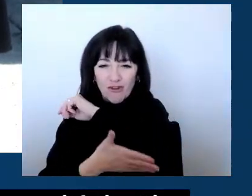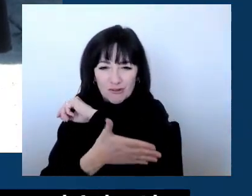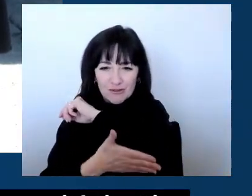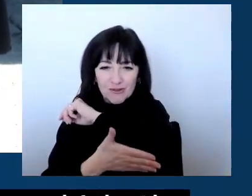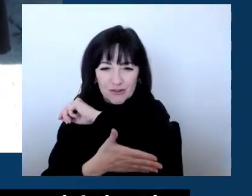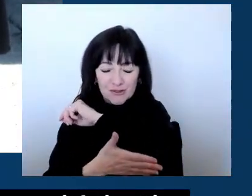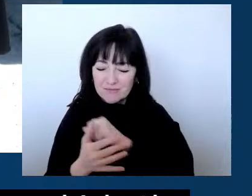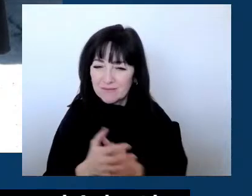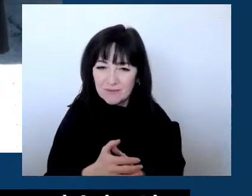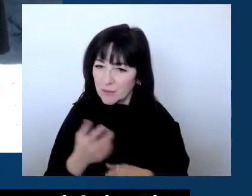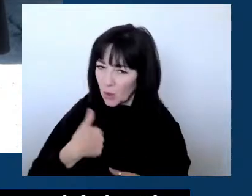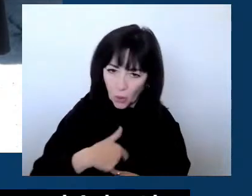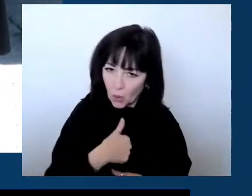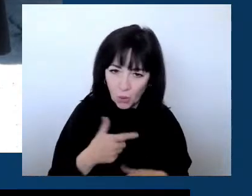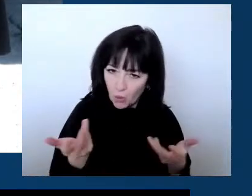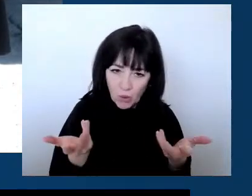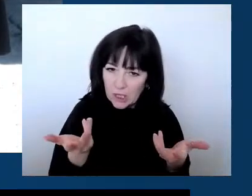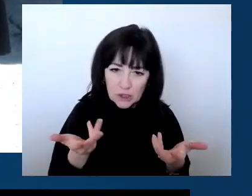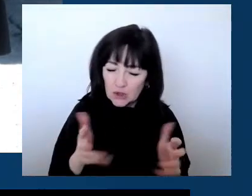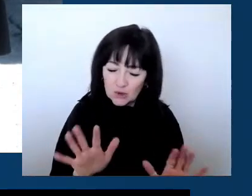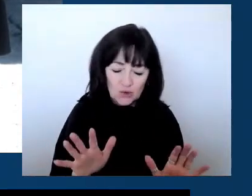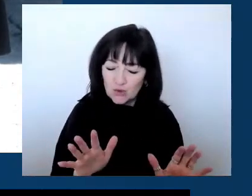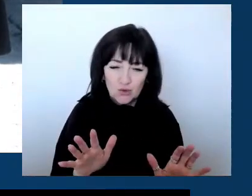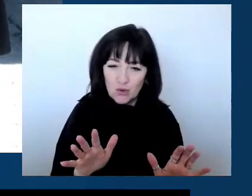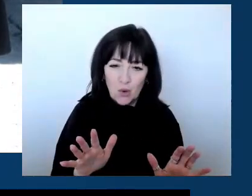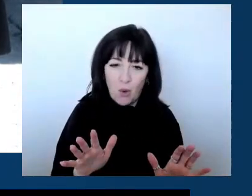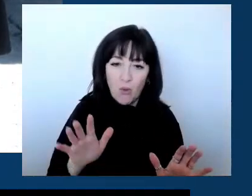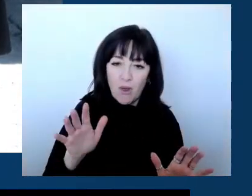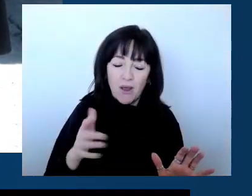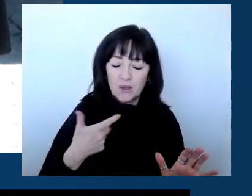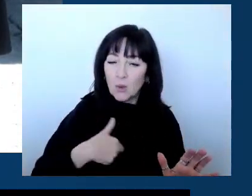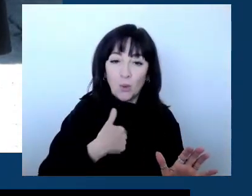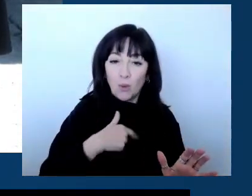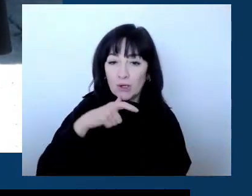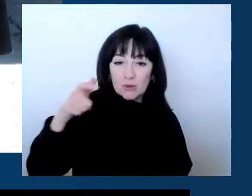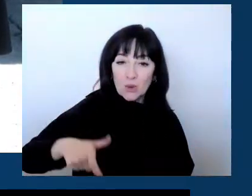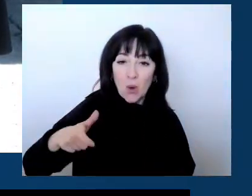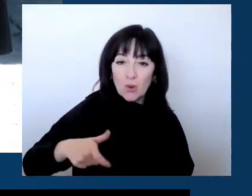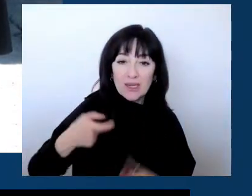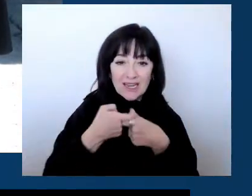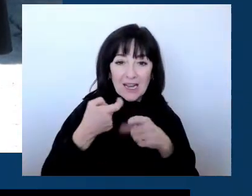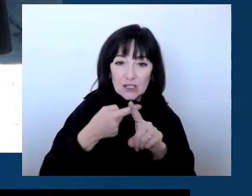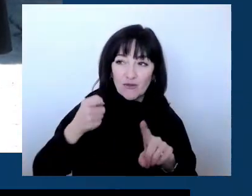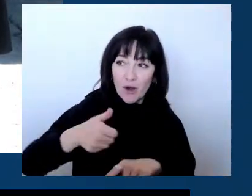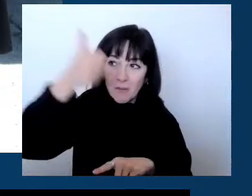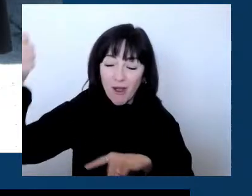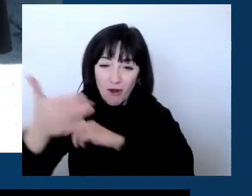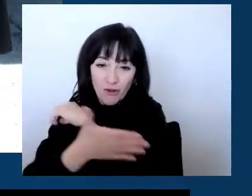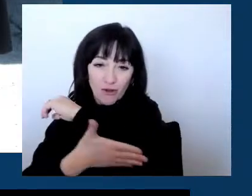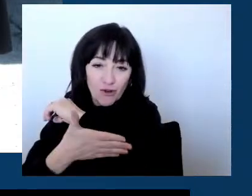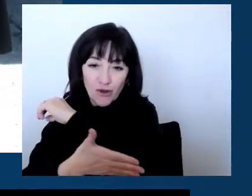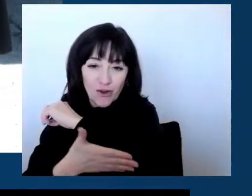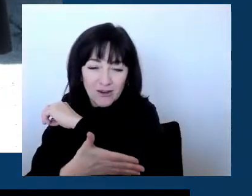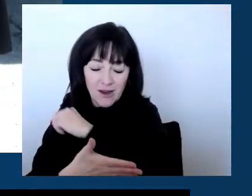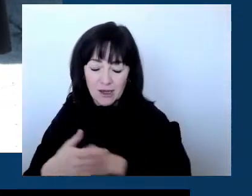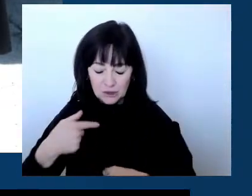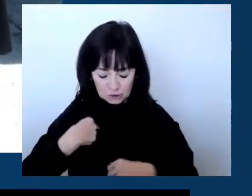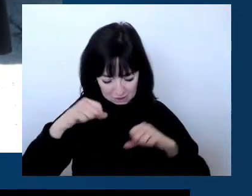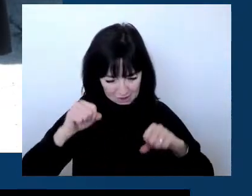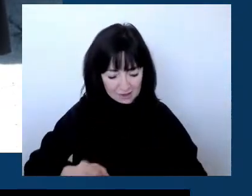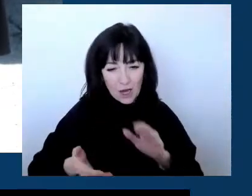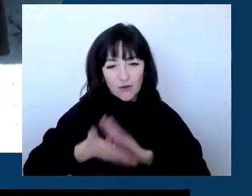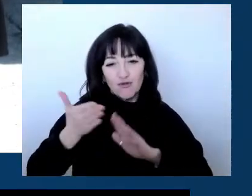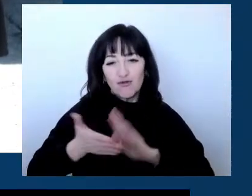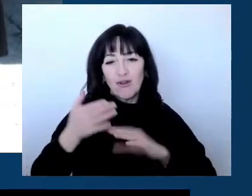We don't need to import electricity to power the buses behind me. That's all going to happen right here. So I